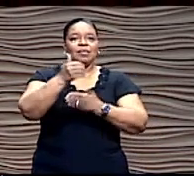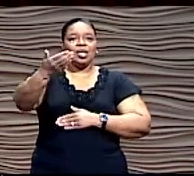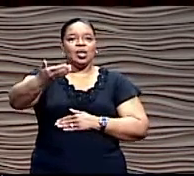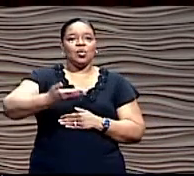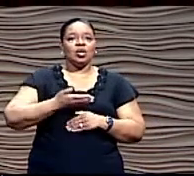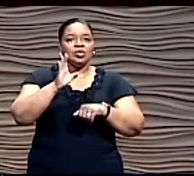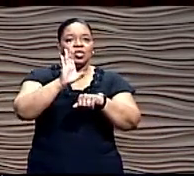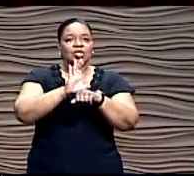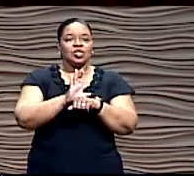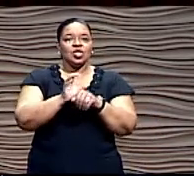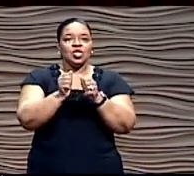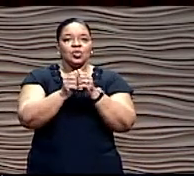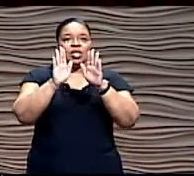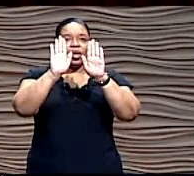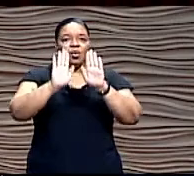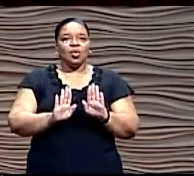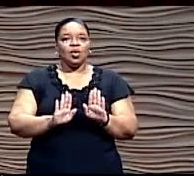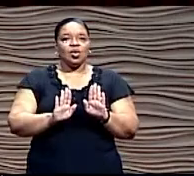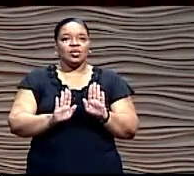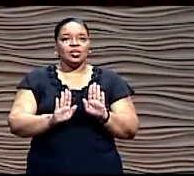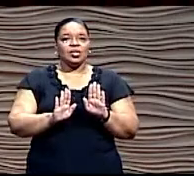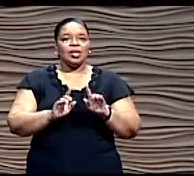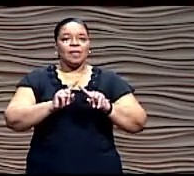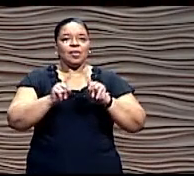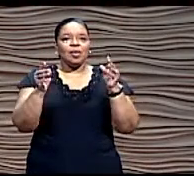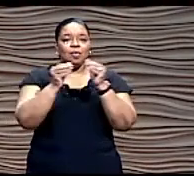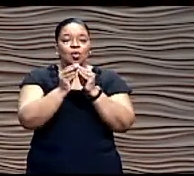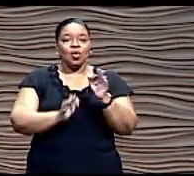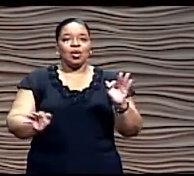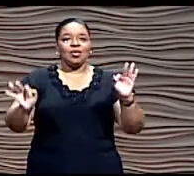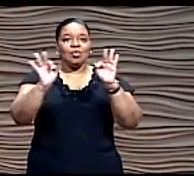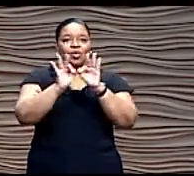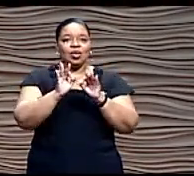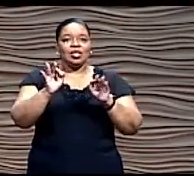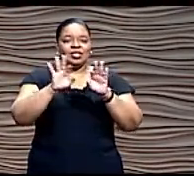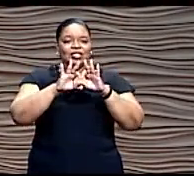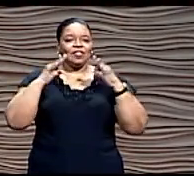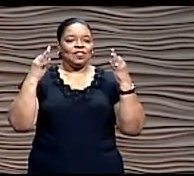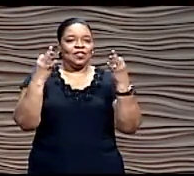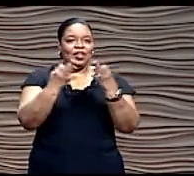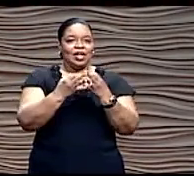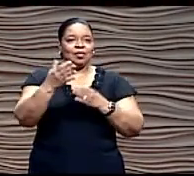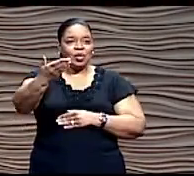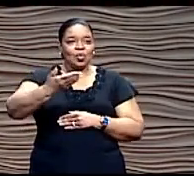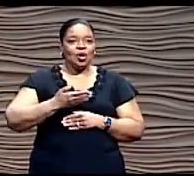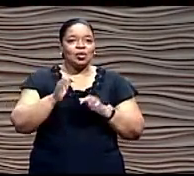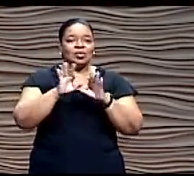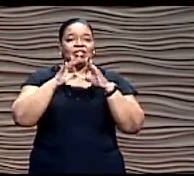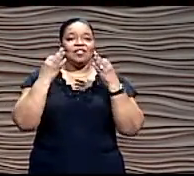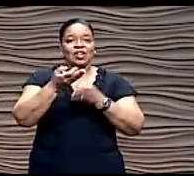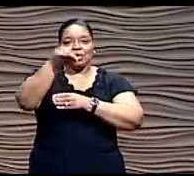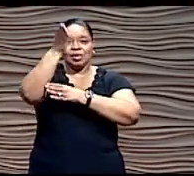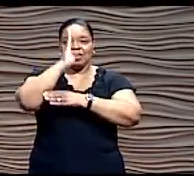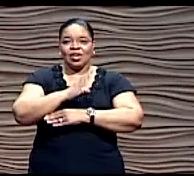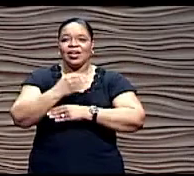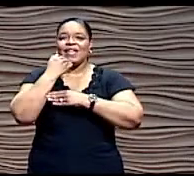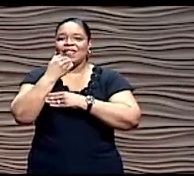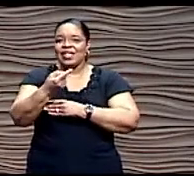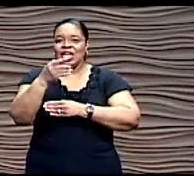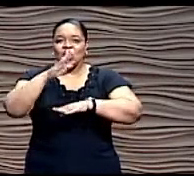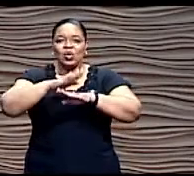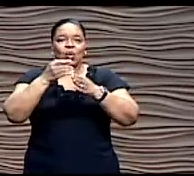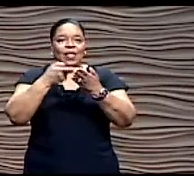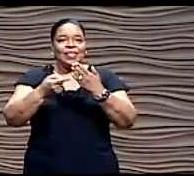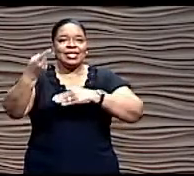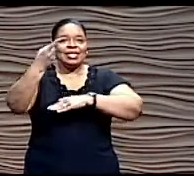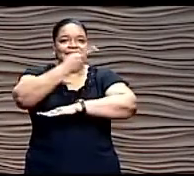Welcome to the Church Without Walls, but more importantly, into the family of God. And thank you on this